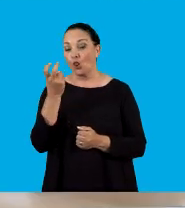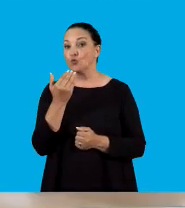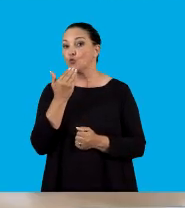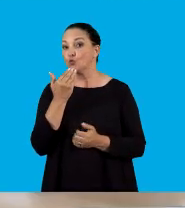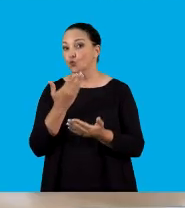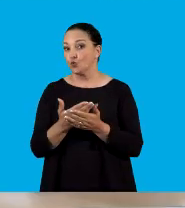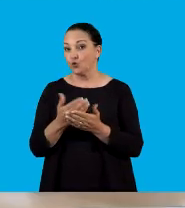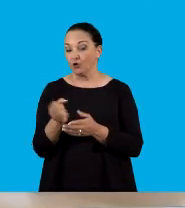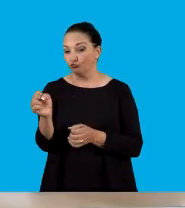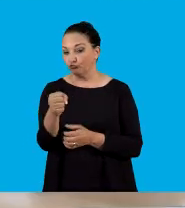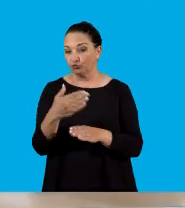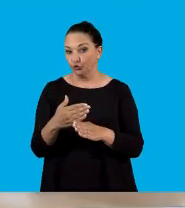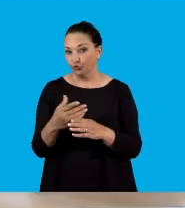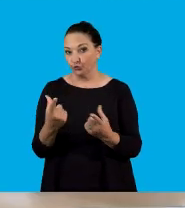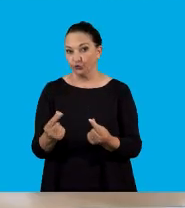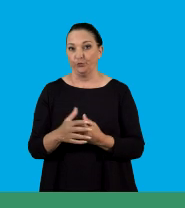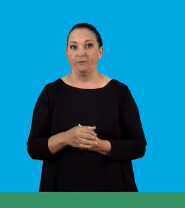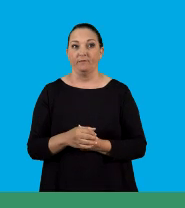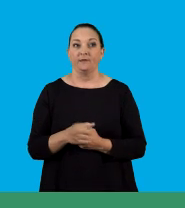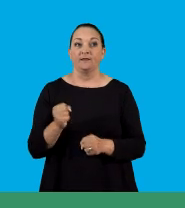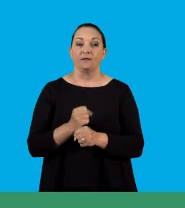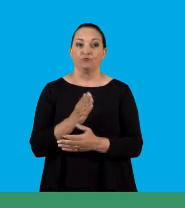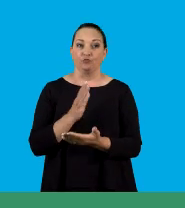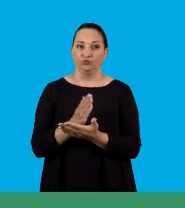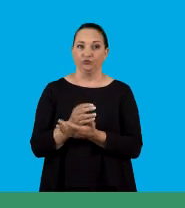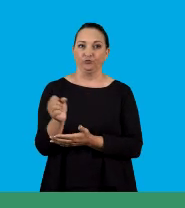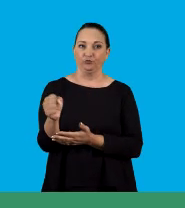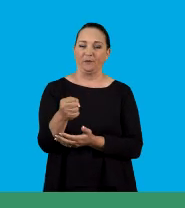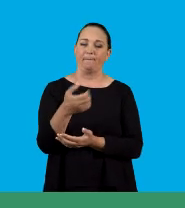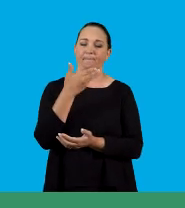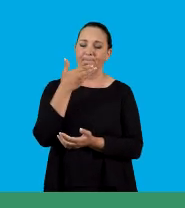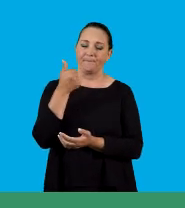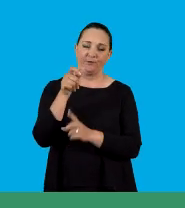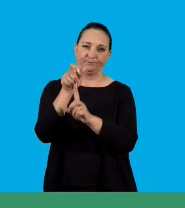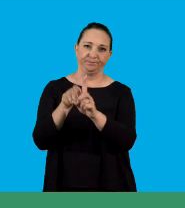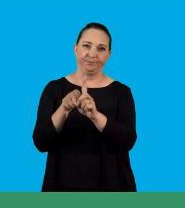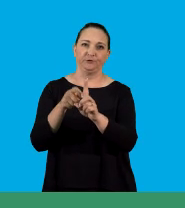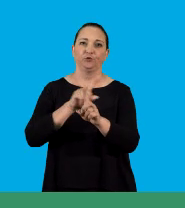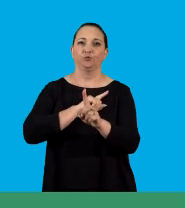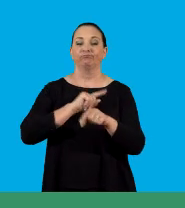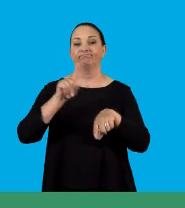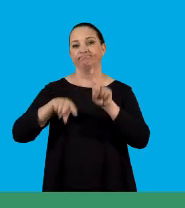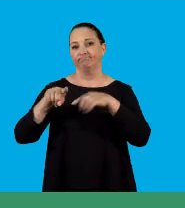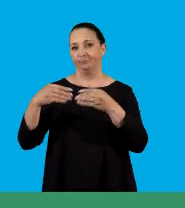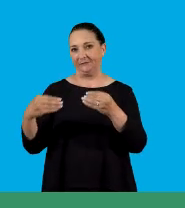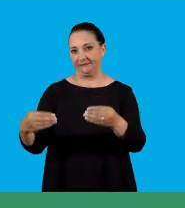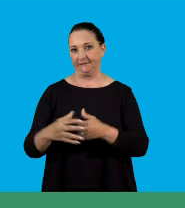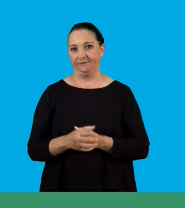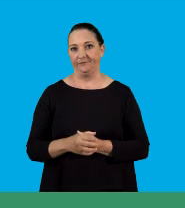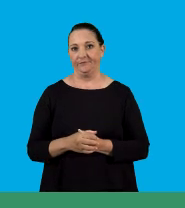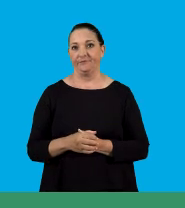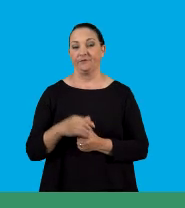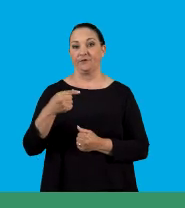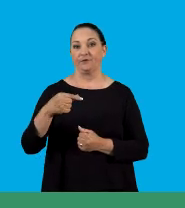are suitable for different businesses. They ensure they recruit the best candidates for various businesses. And